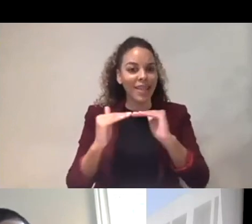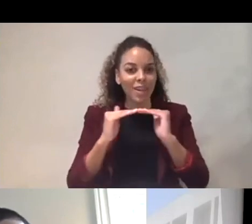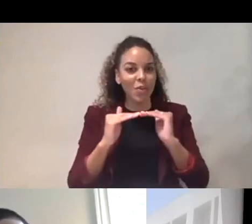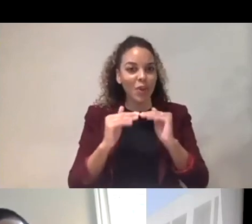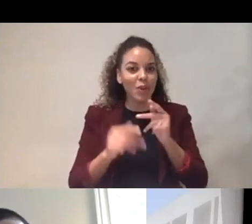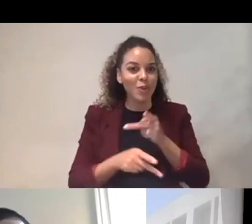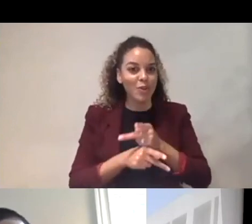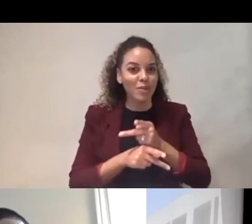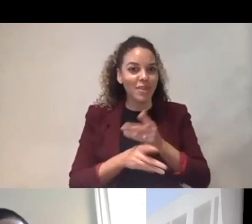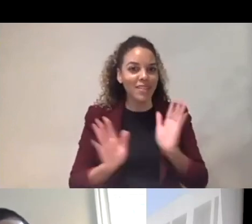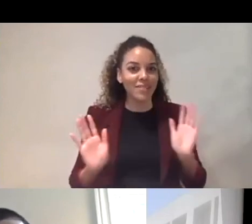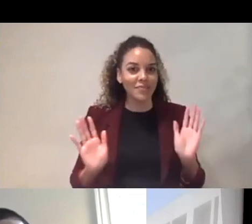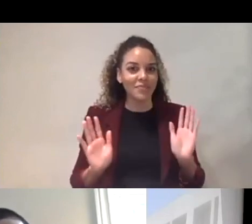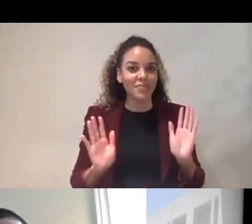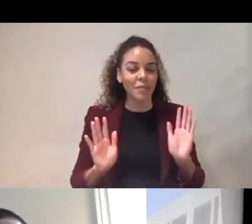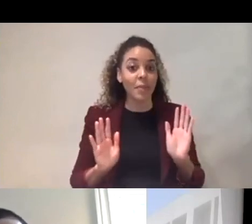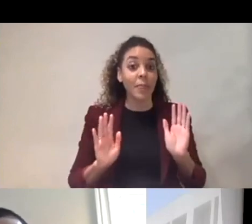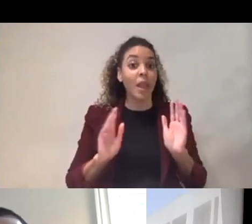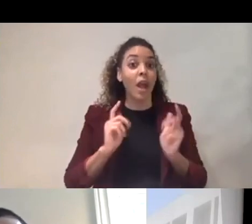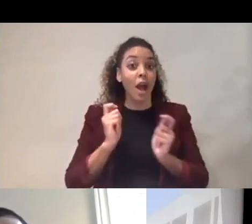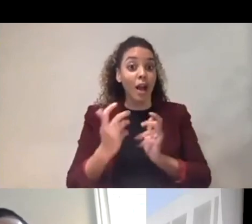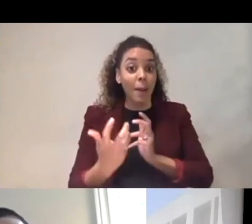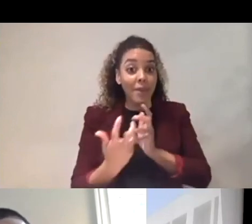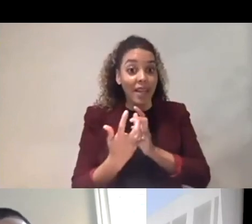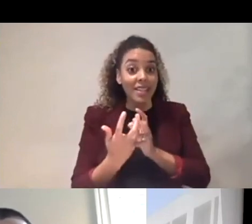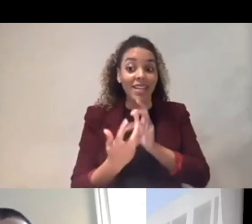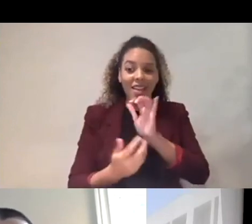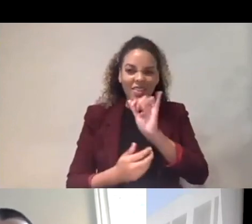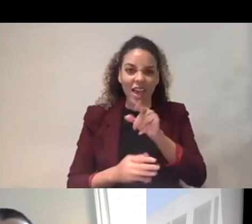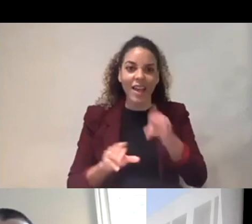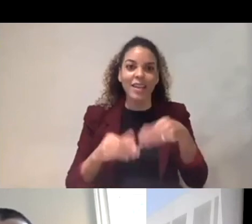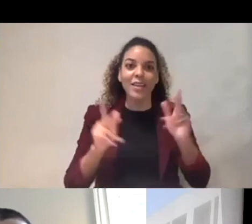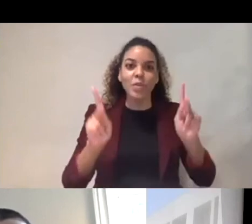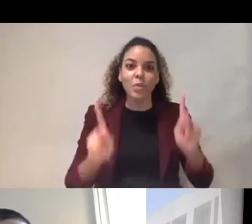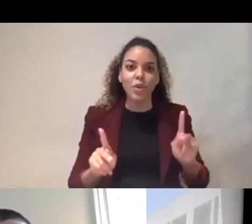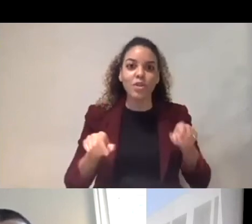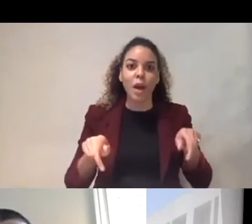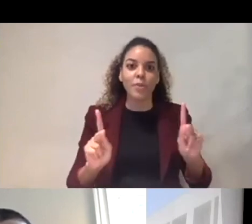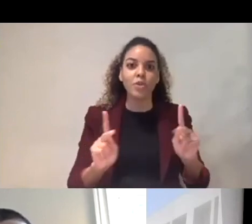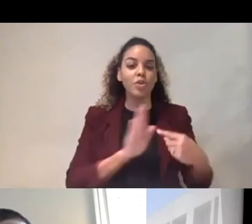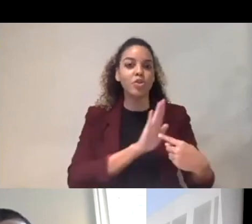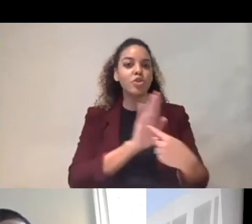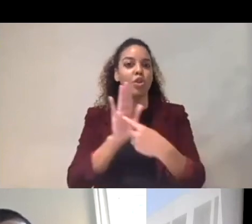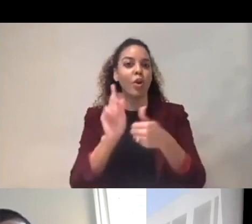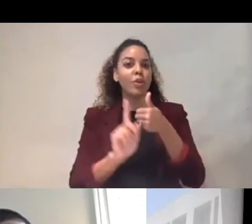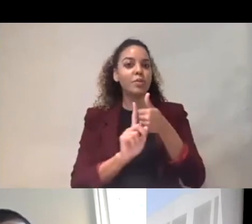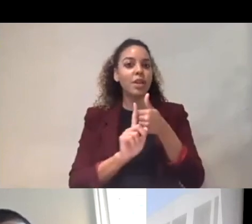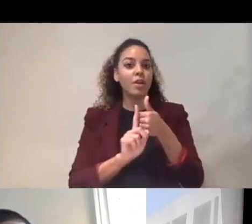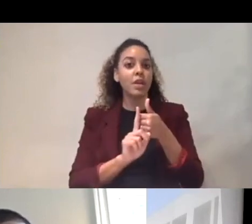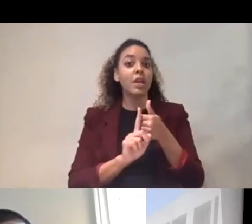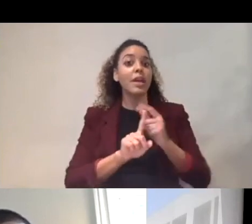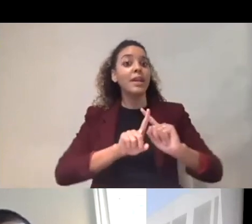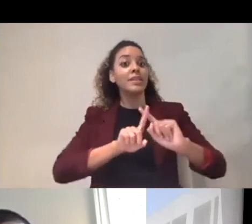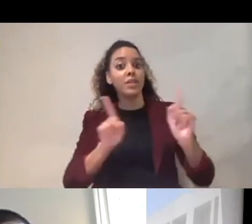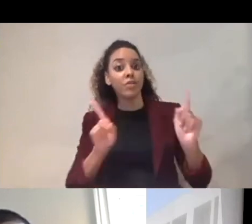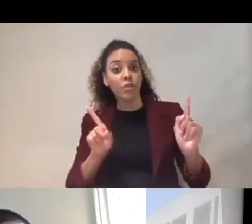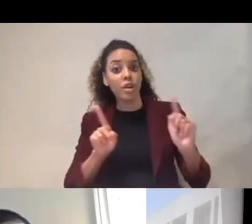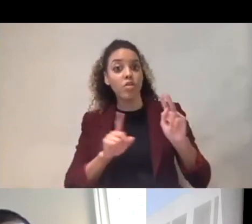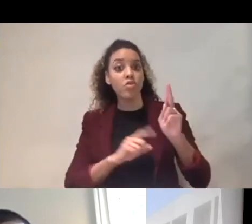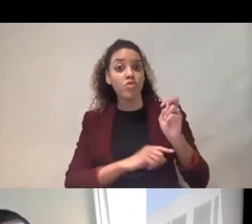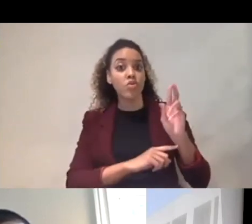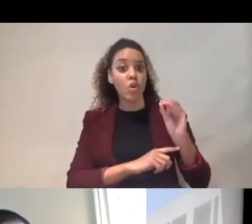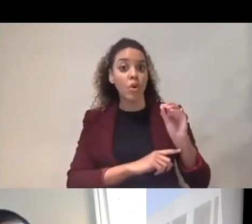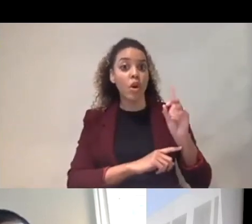accommodations give that person the opportunity to show who they are. And just because they're different, they're neurodiverse, they're not